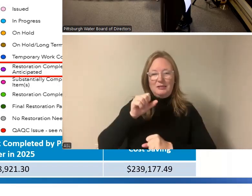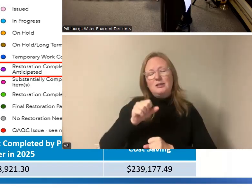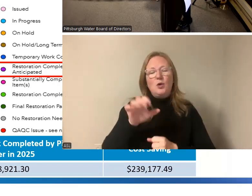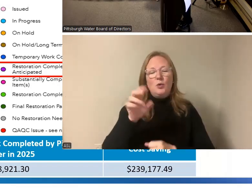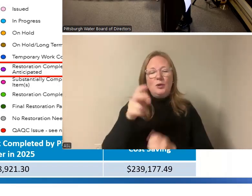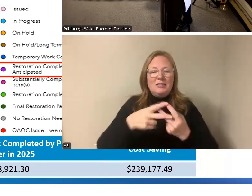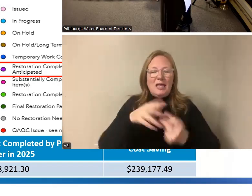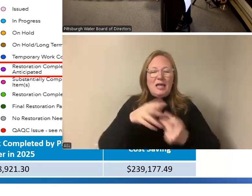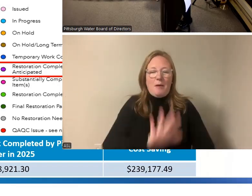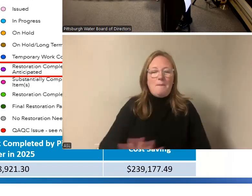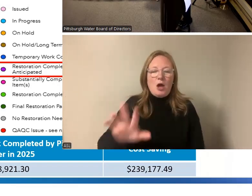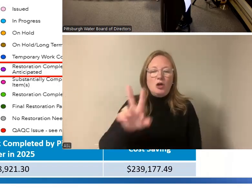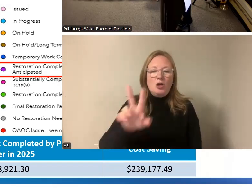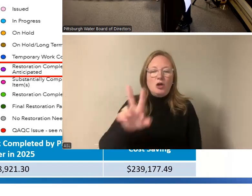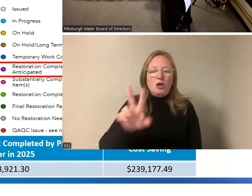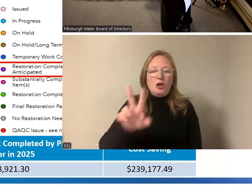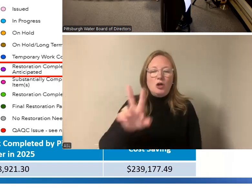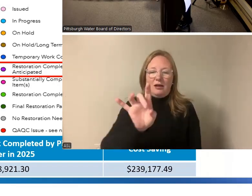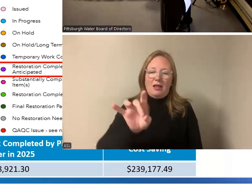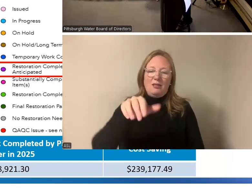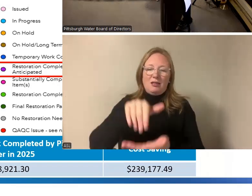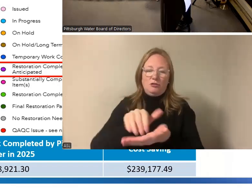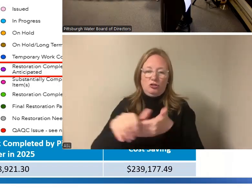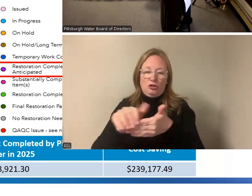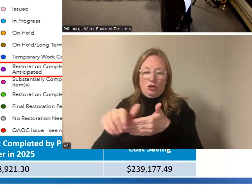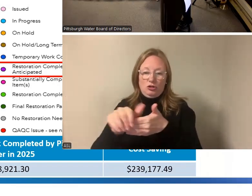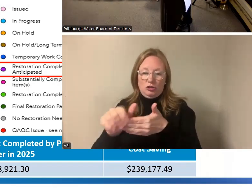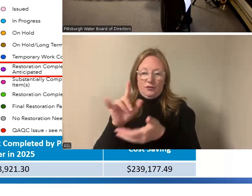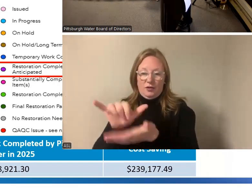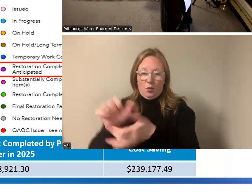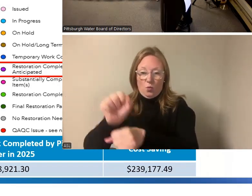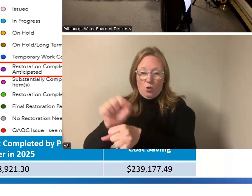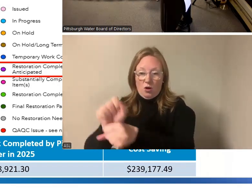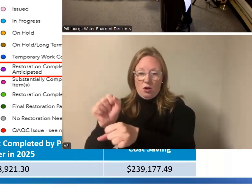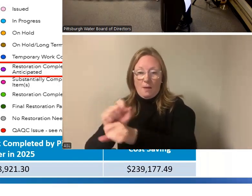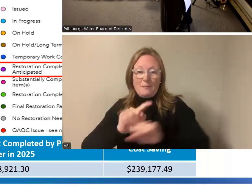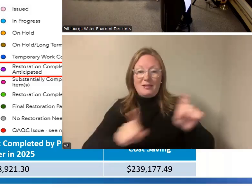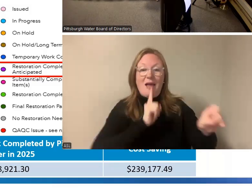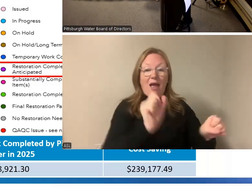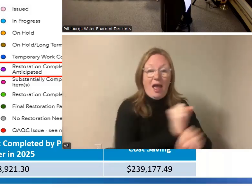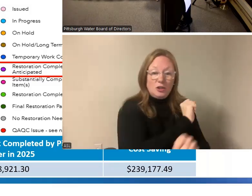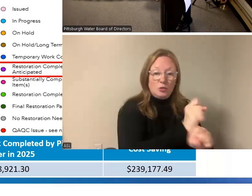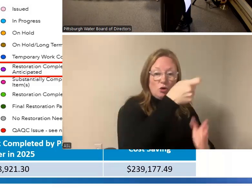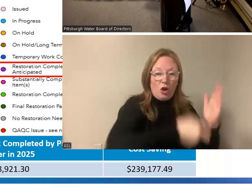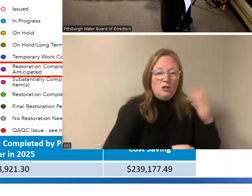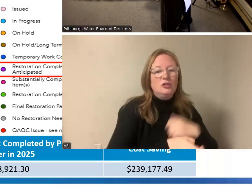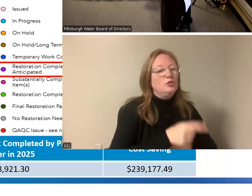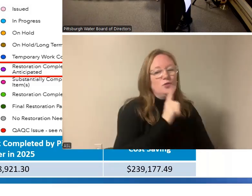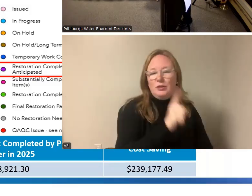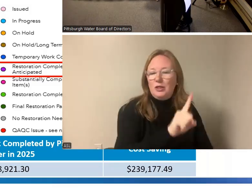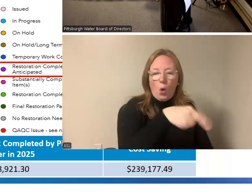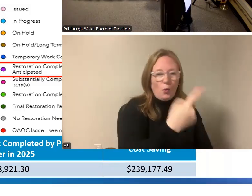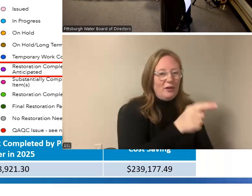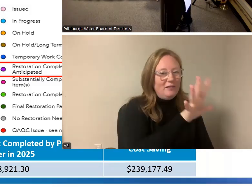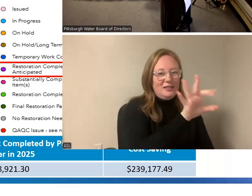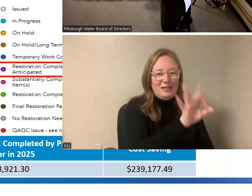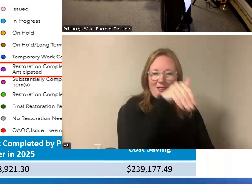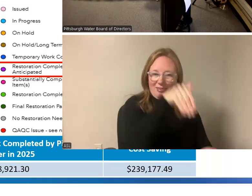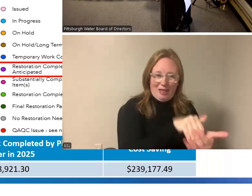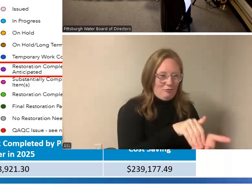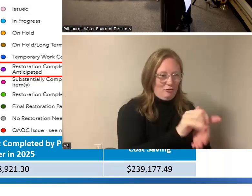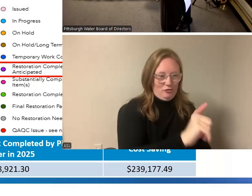$298,000, while the incurred under the surface restoration contract was only $59,000, resulting